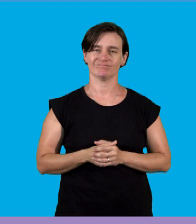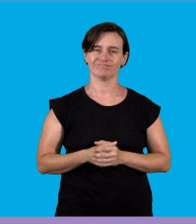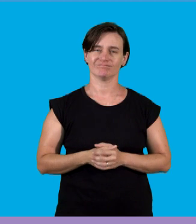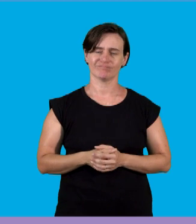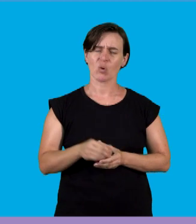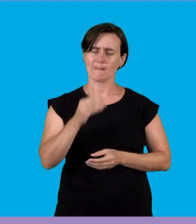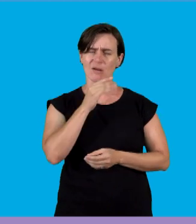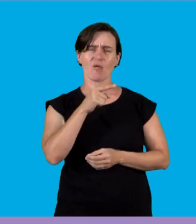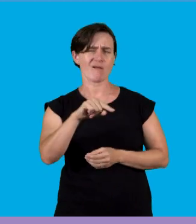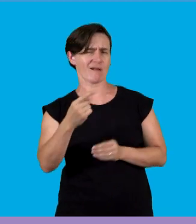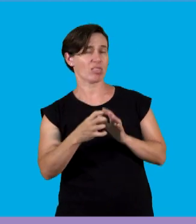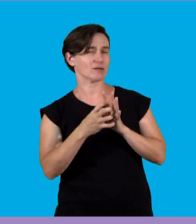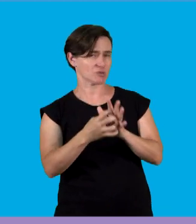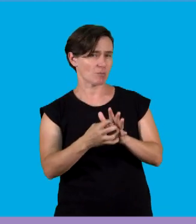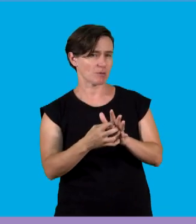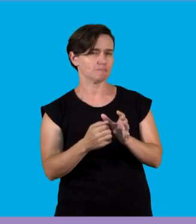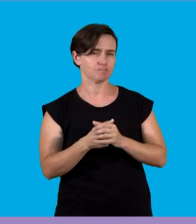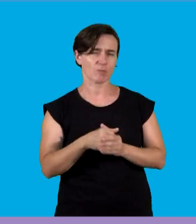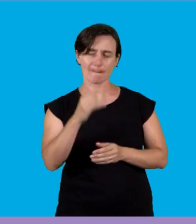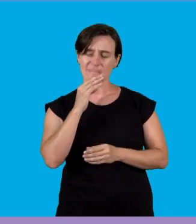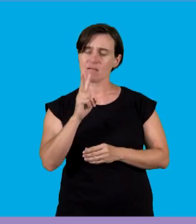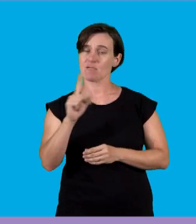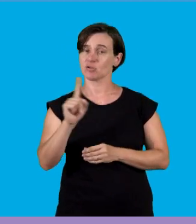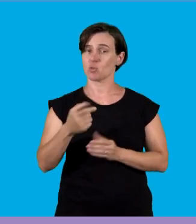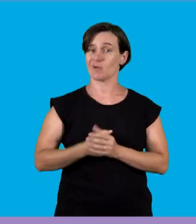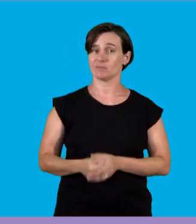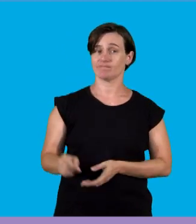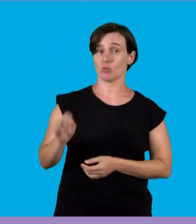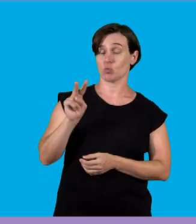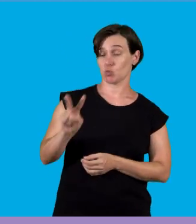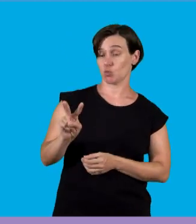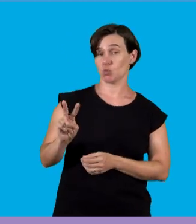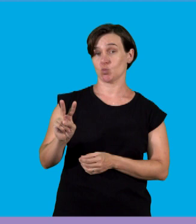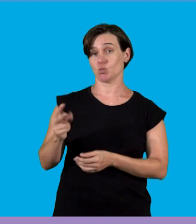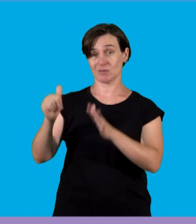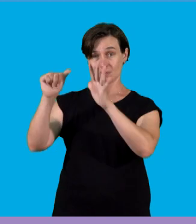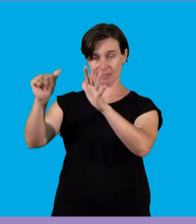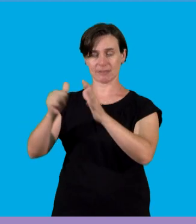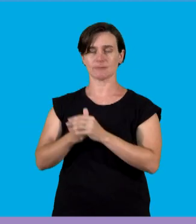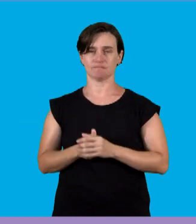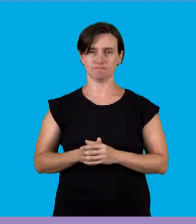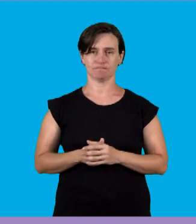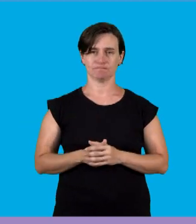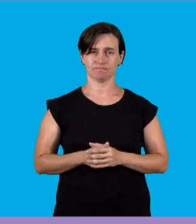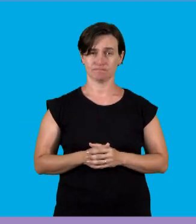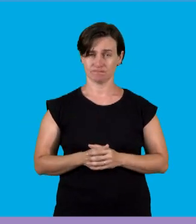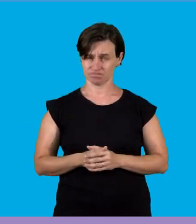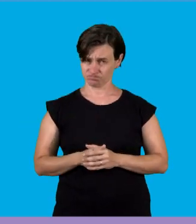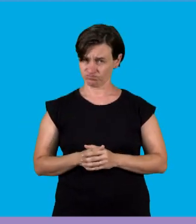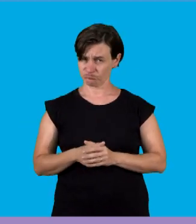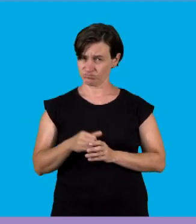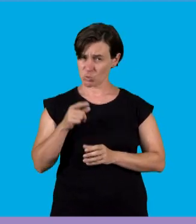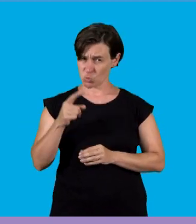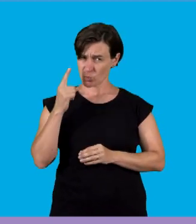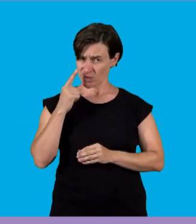correct. So from this example here, we can see that our answer is 2 exponent 6. Do